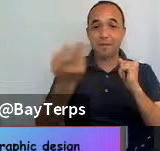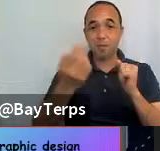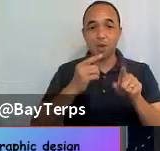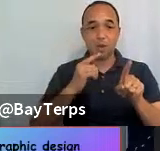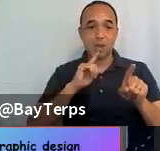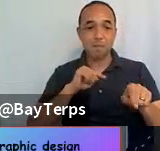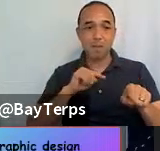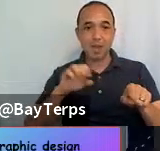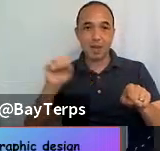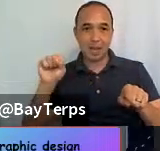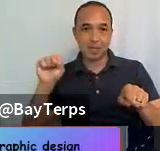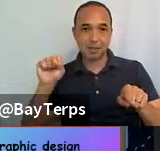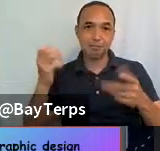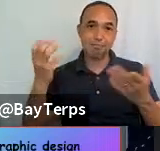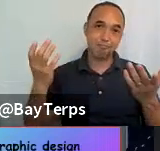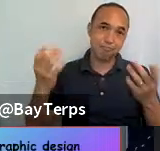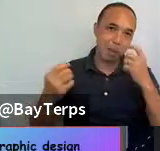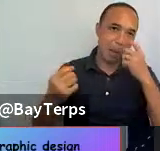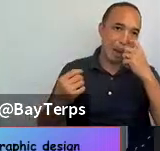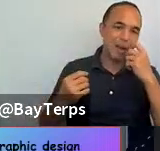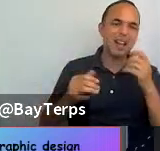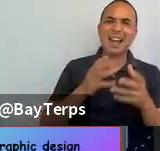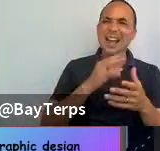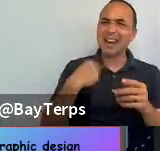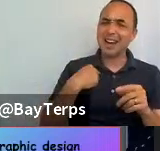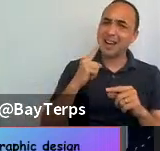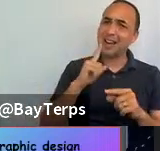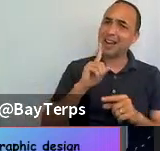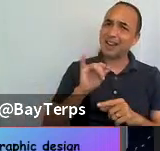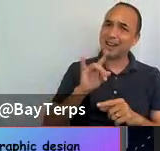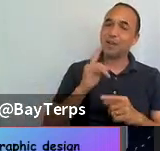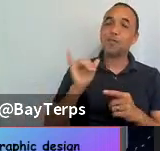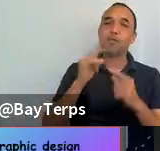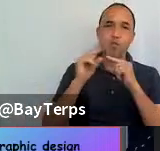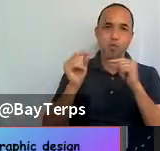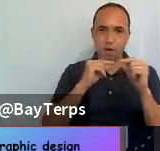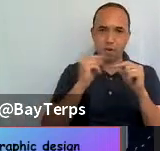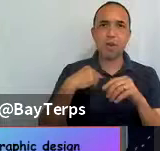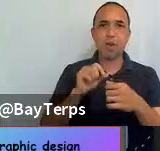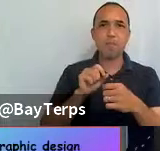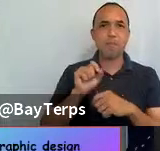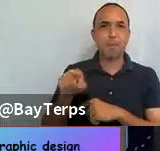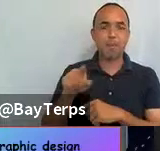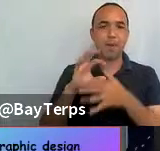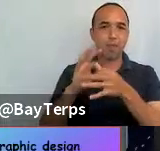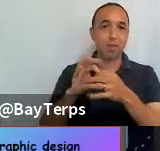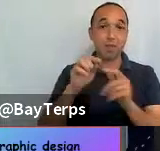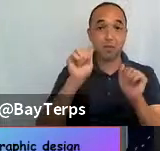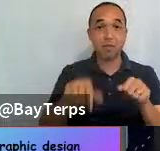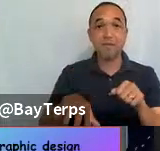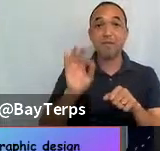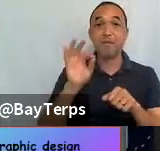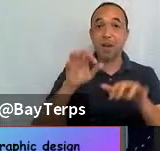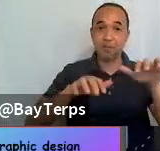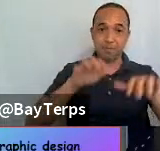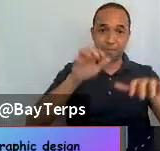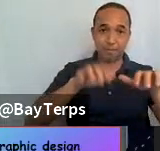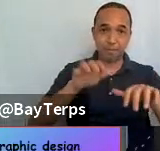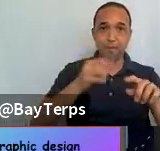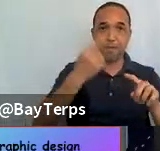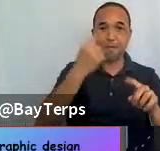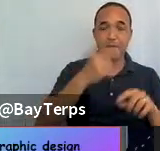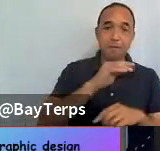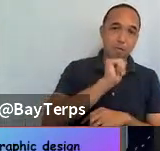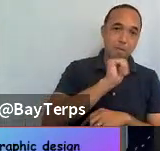S, something like that. And I also tweeted out a link where you can find those keyboard shortcuts for both Mac and